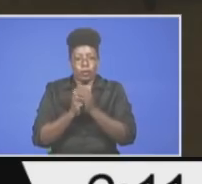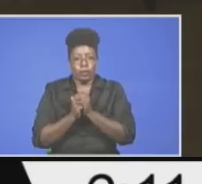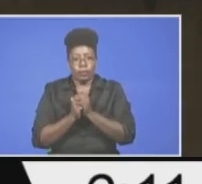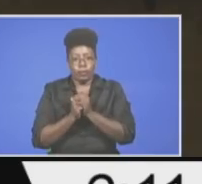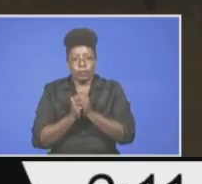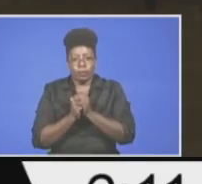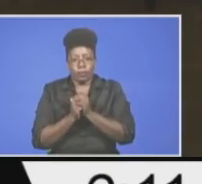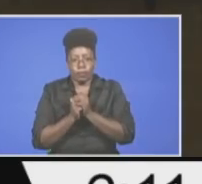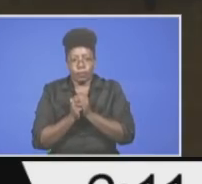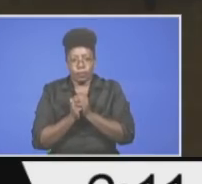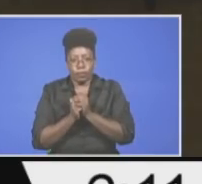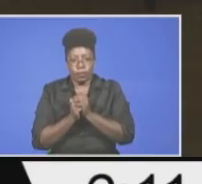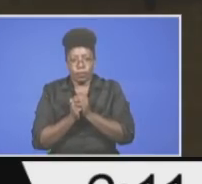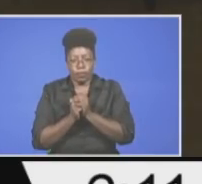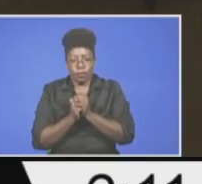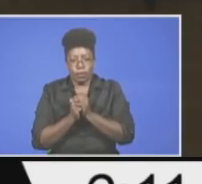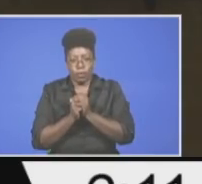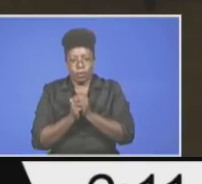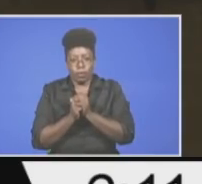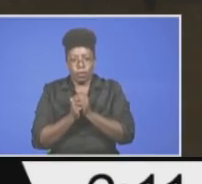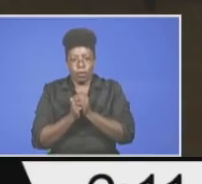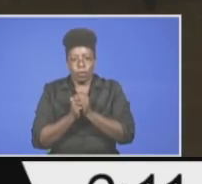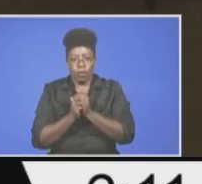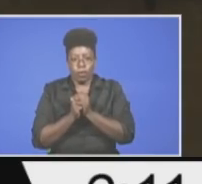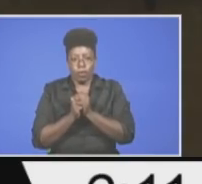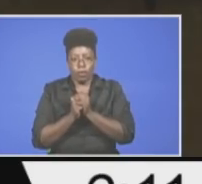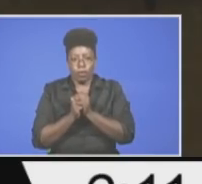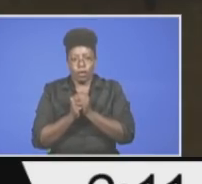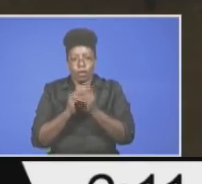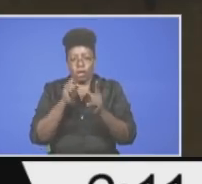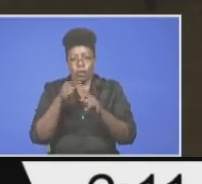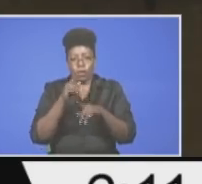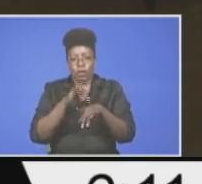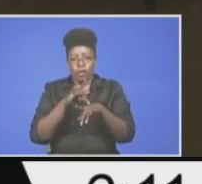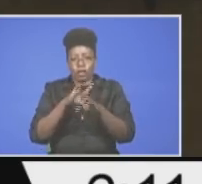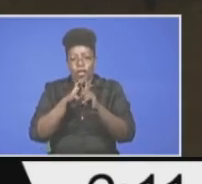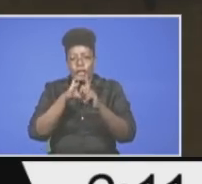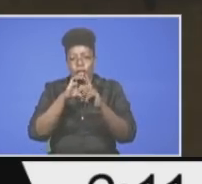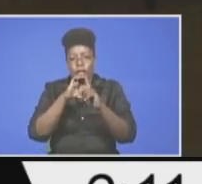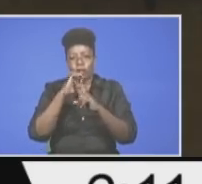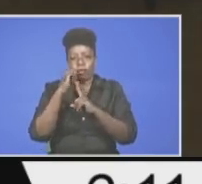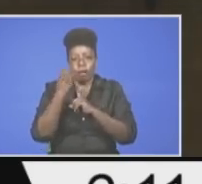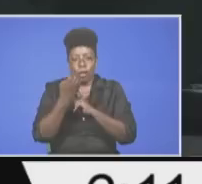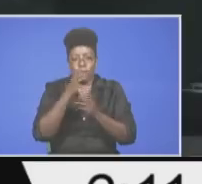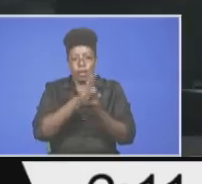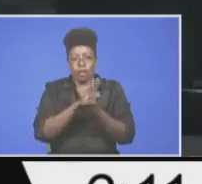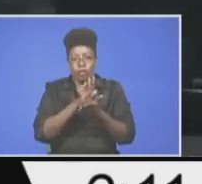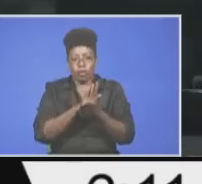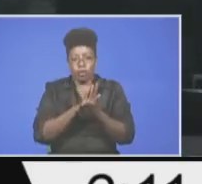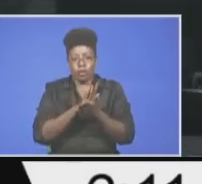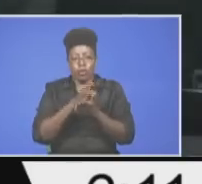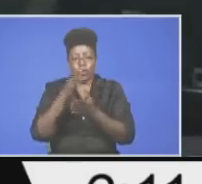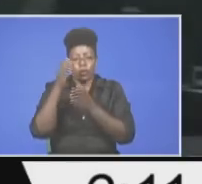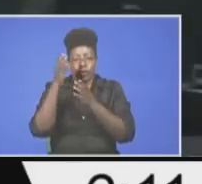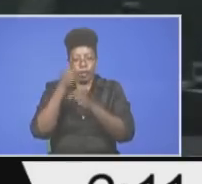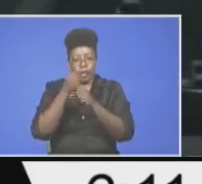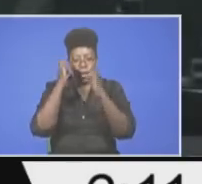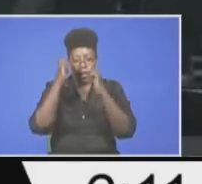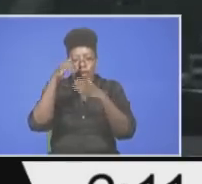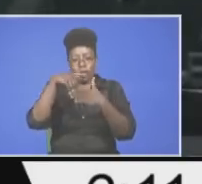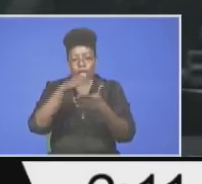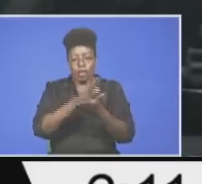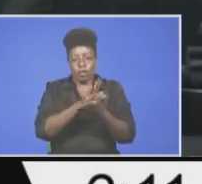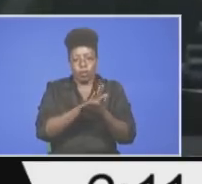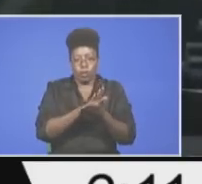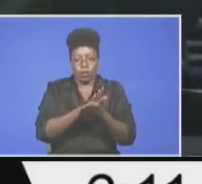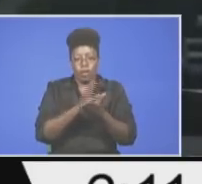be. The minute you hit in our orbit, and that is campus-wide. No problem. Well, it will be a